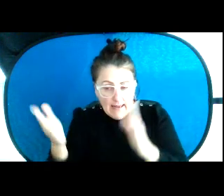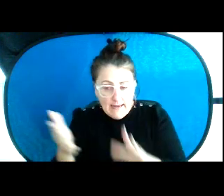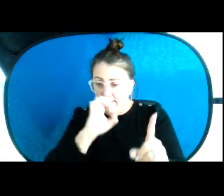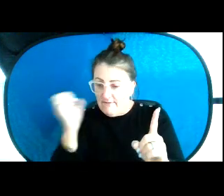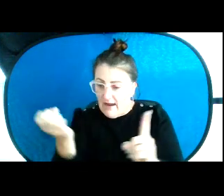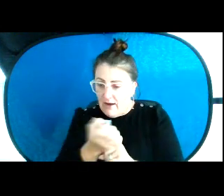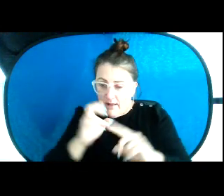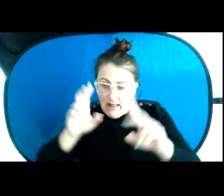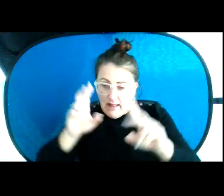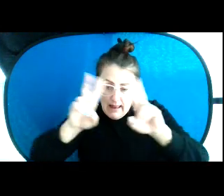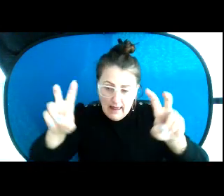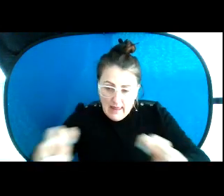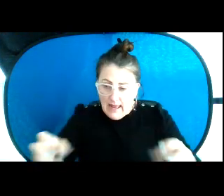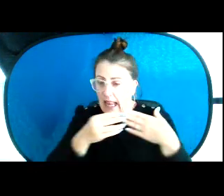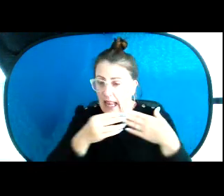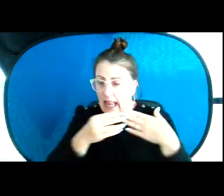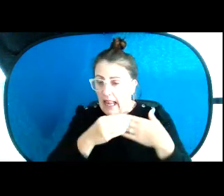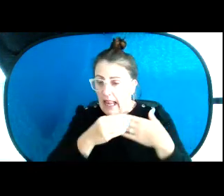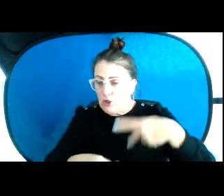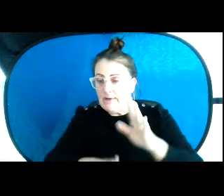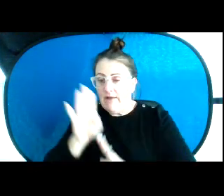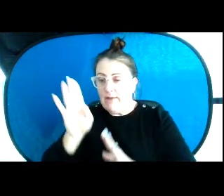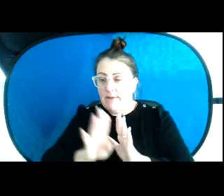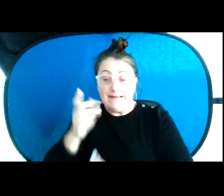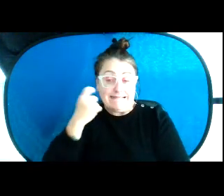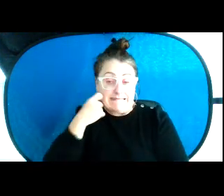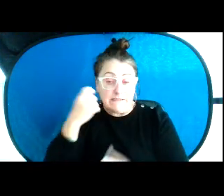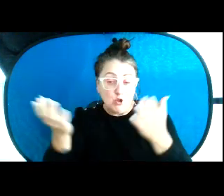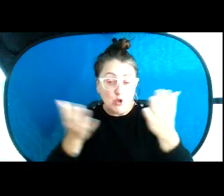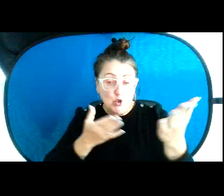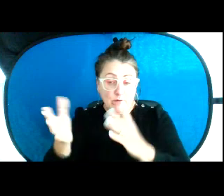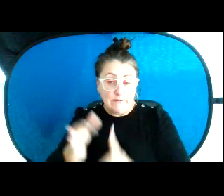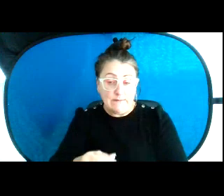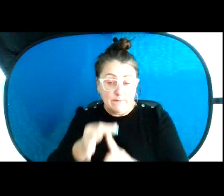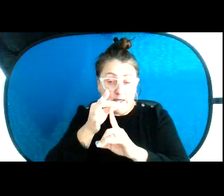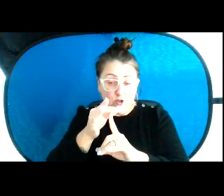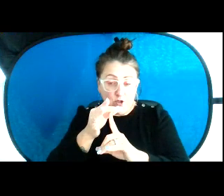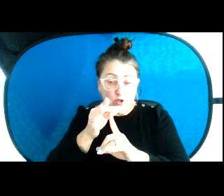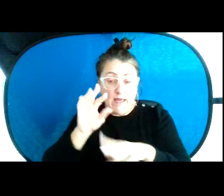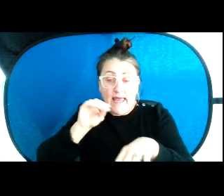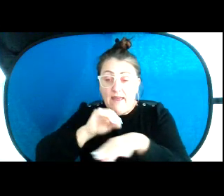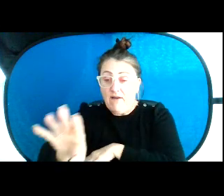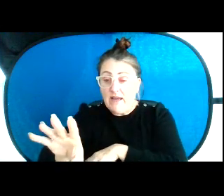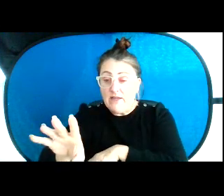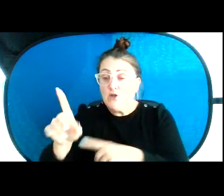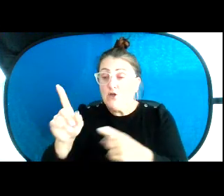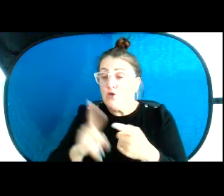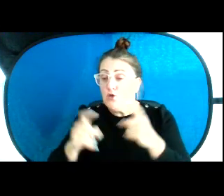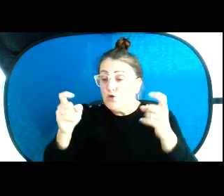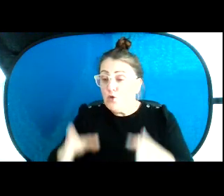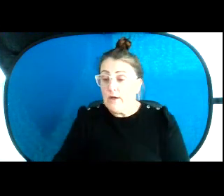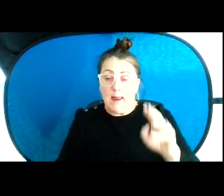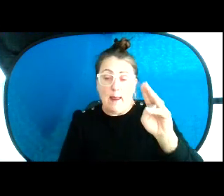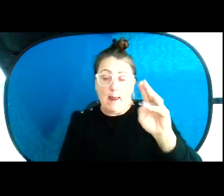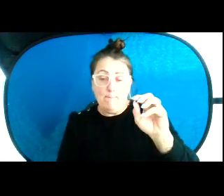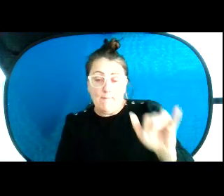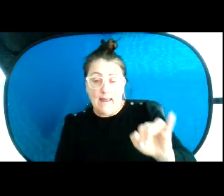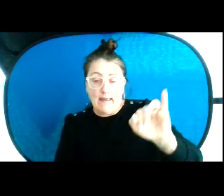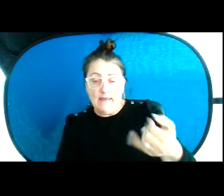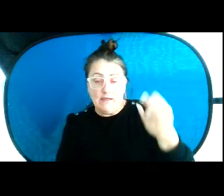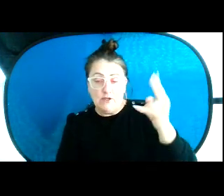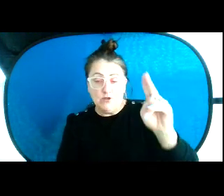development. He also recently served as a special advisor to the director in May and June of this year.